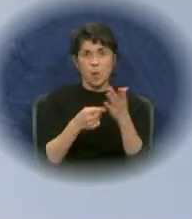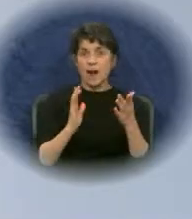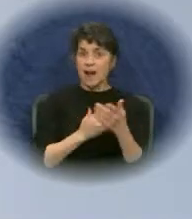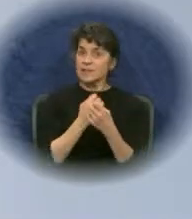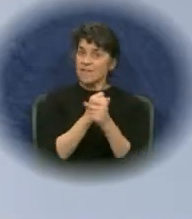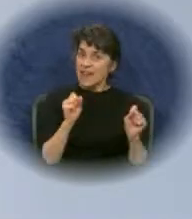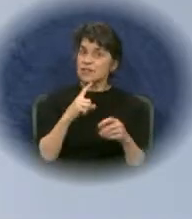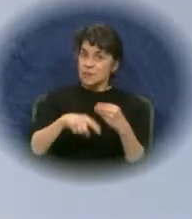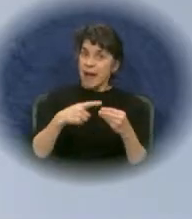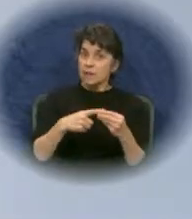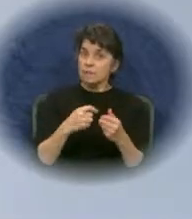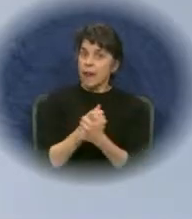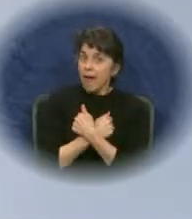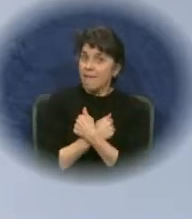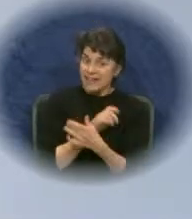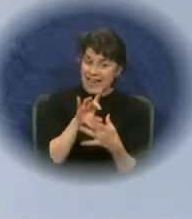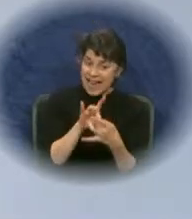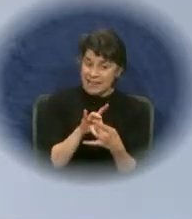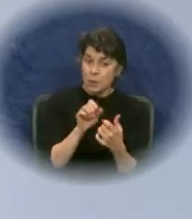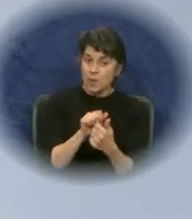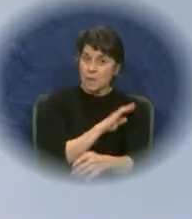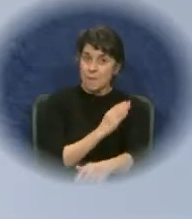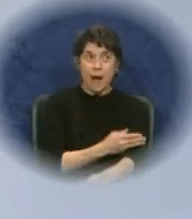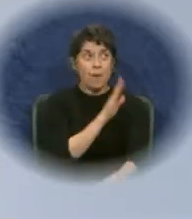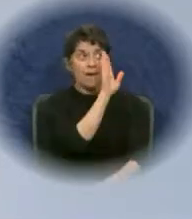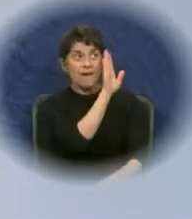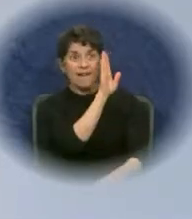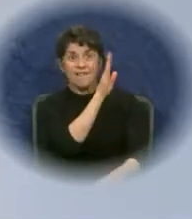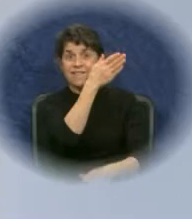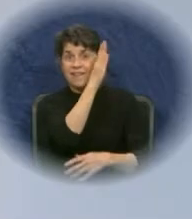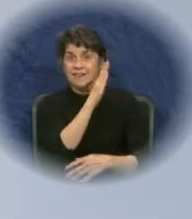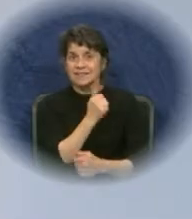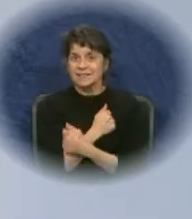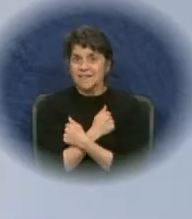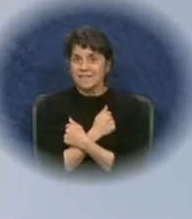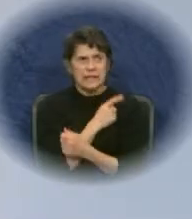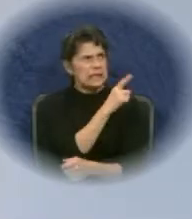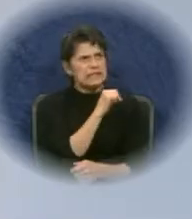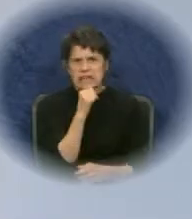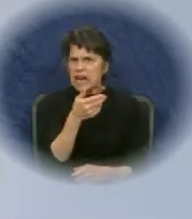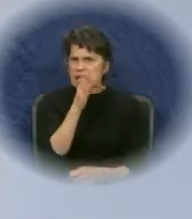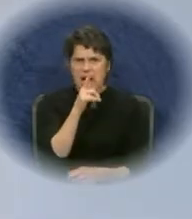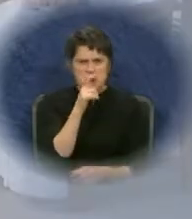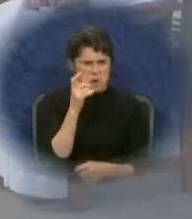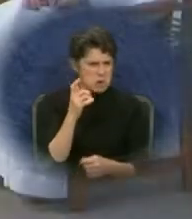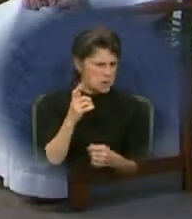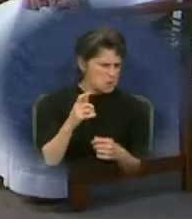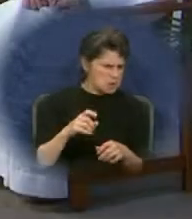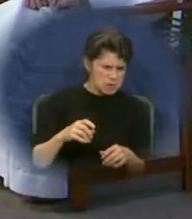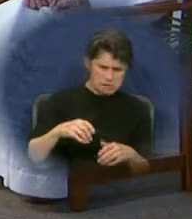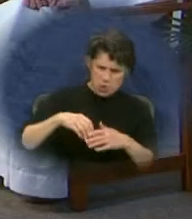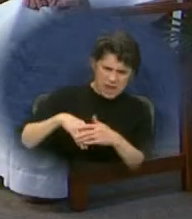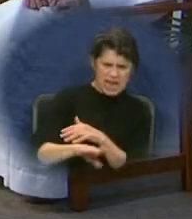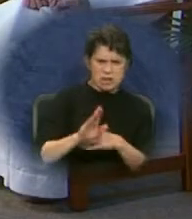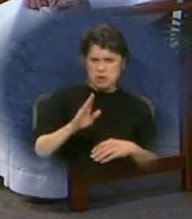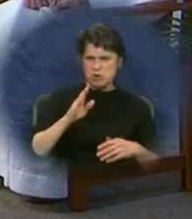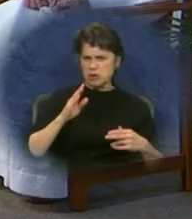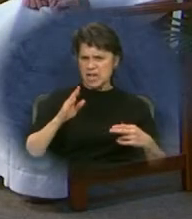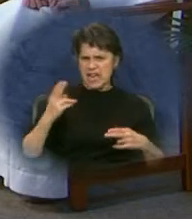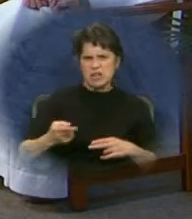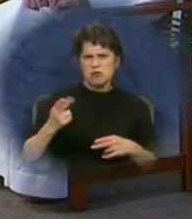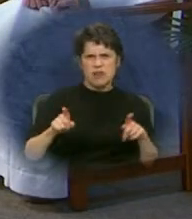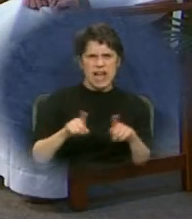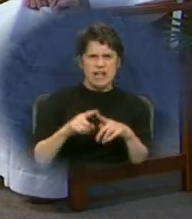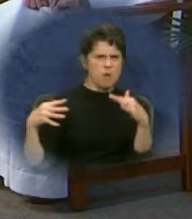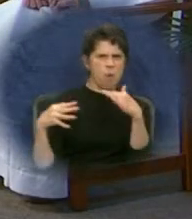salvation is all about, is connecting with the power of God's love. It was not a God who broke into our human history as a warrior,